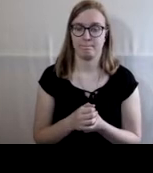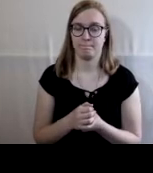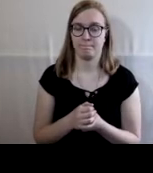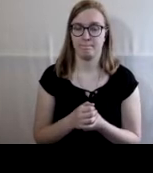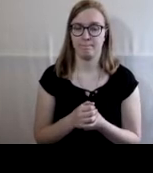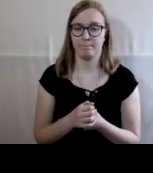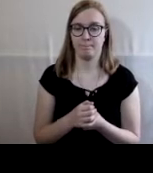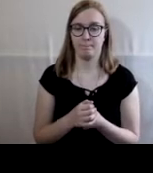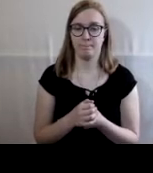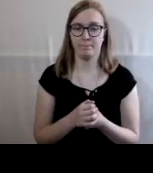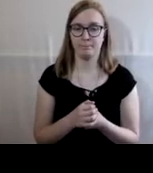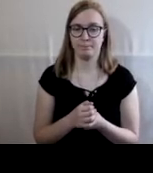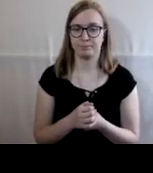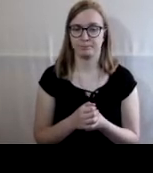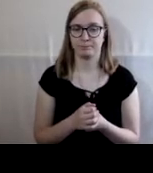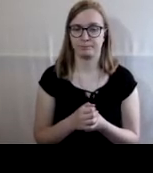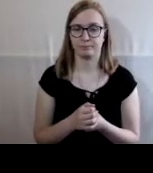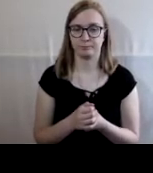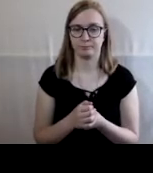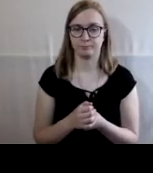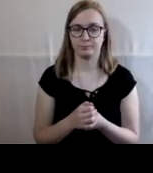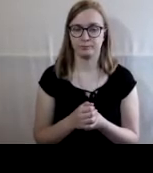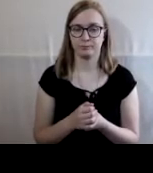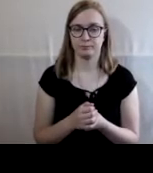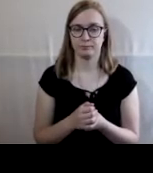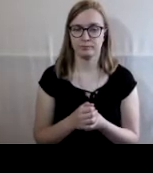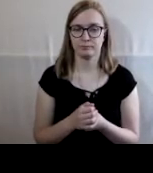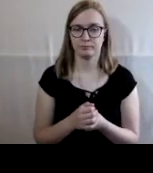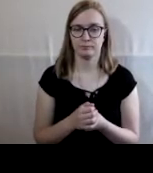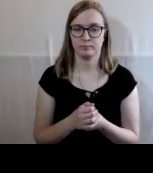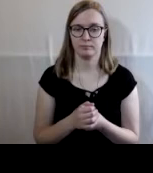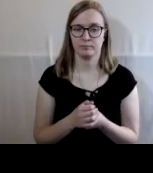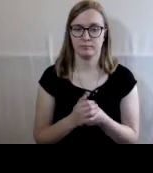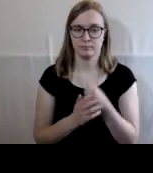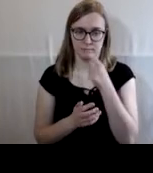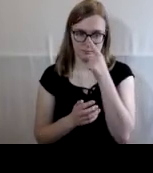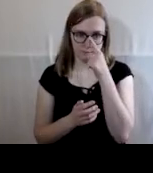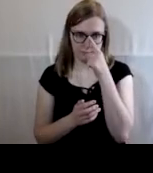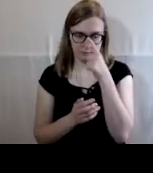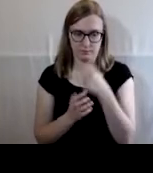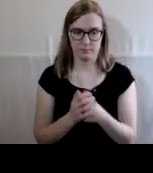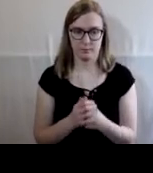other countries, their curriculum in the same subject areas?